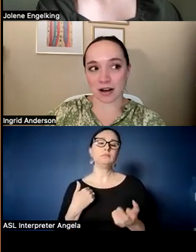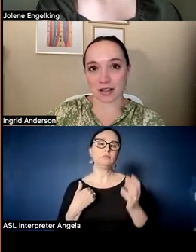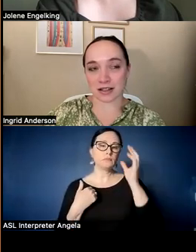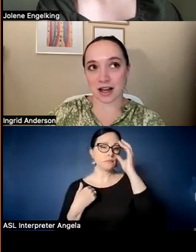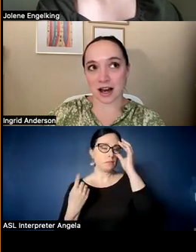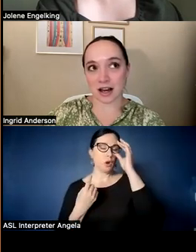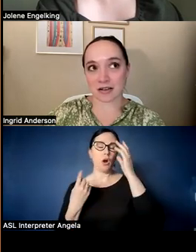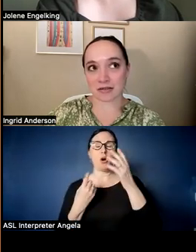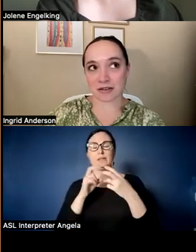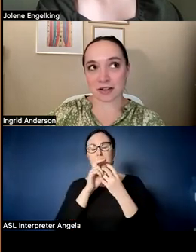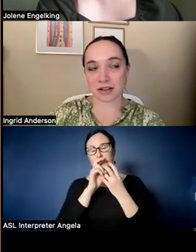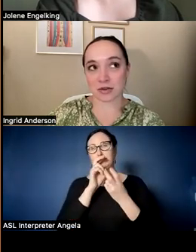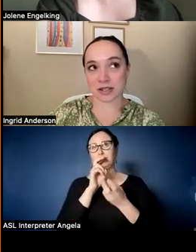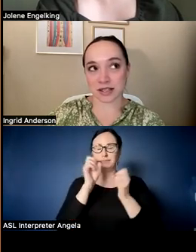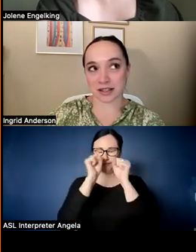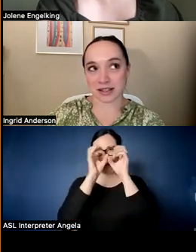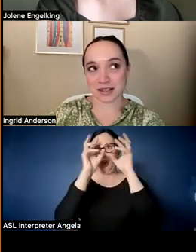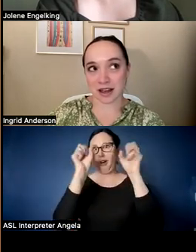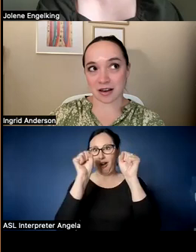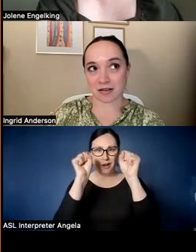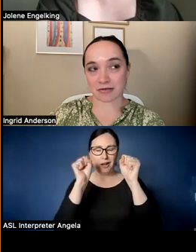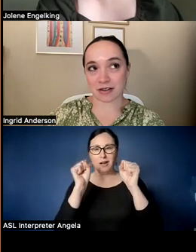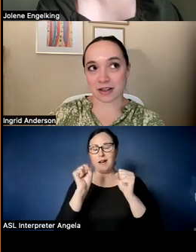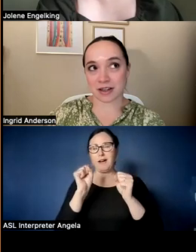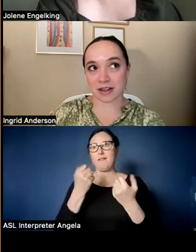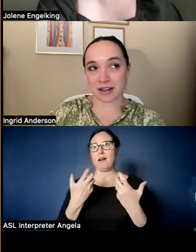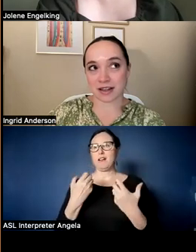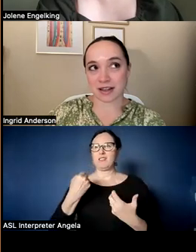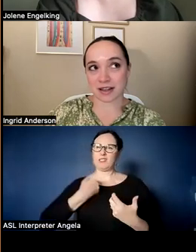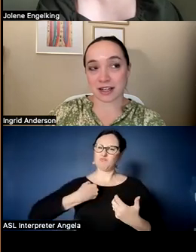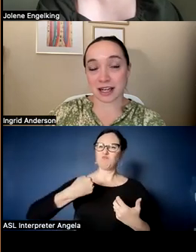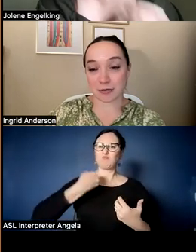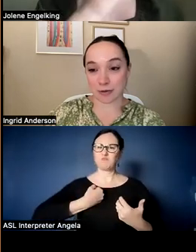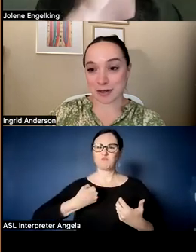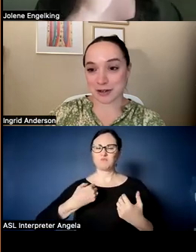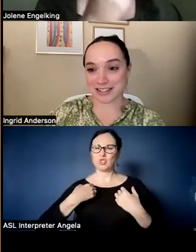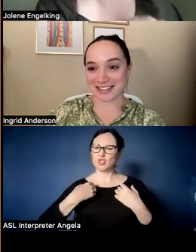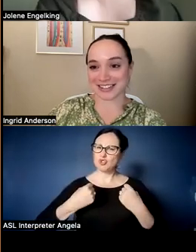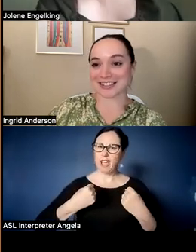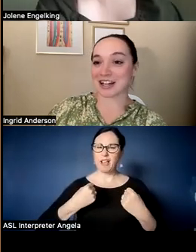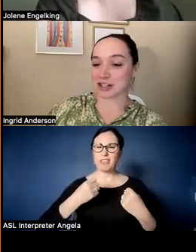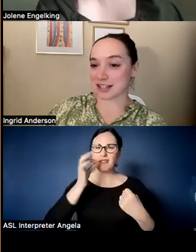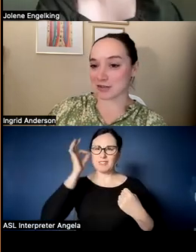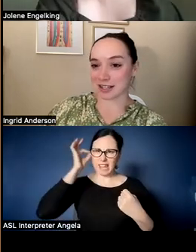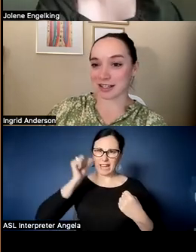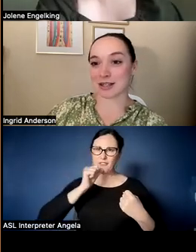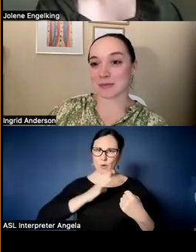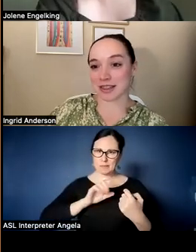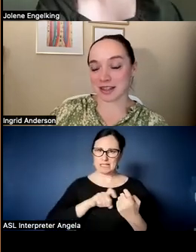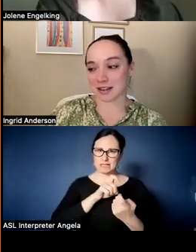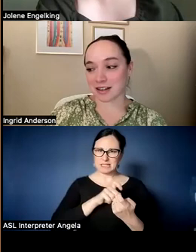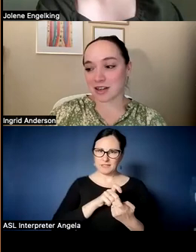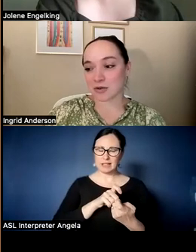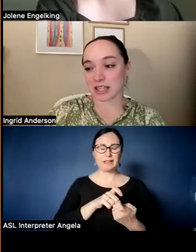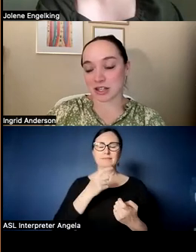in awe of the resilience of Native women in particular. I shouldn't say resilience,